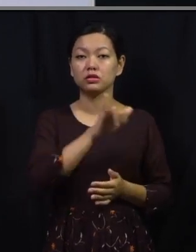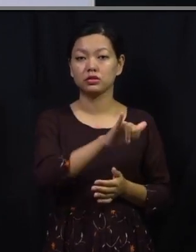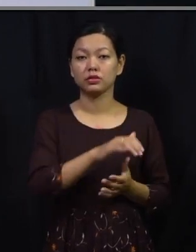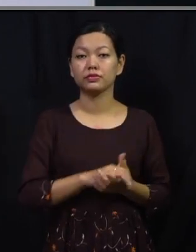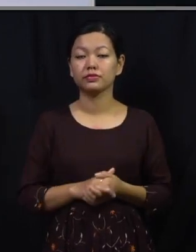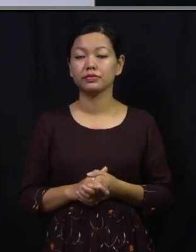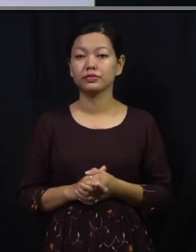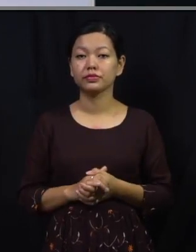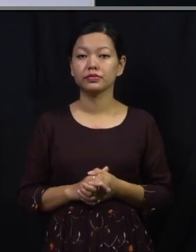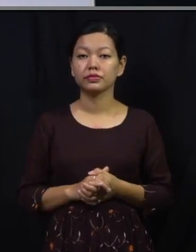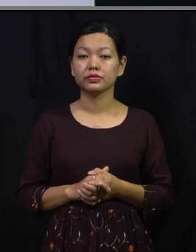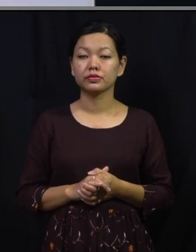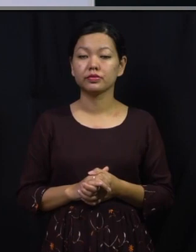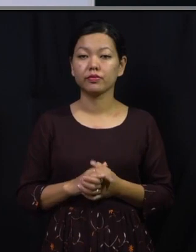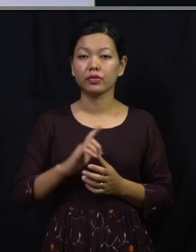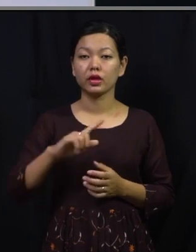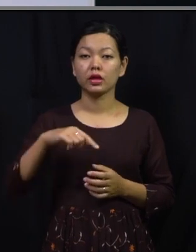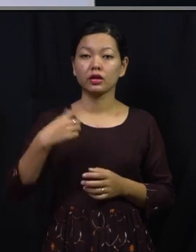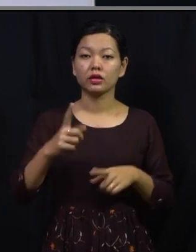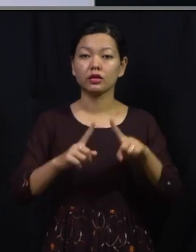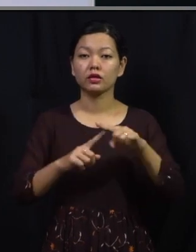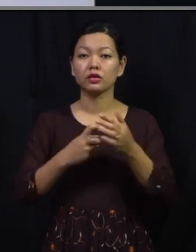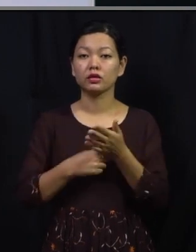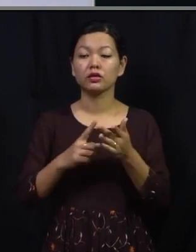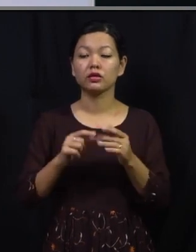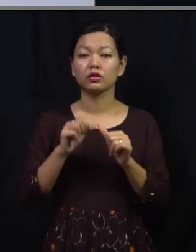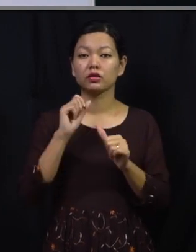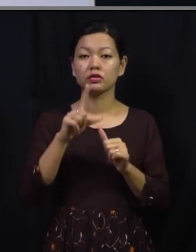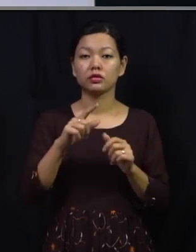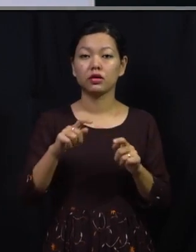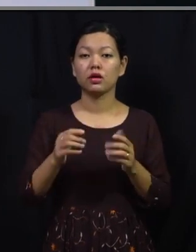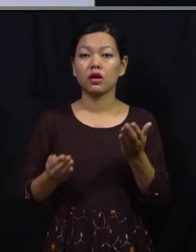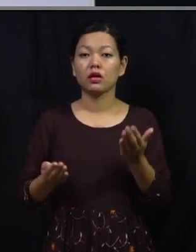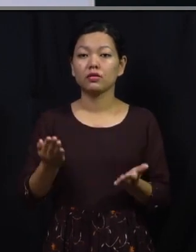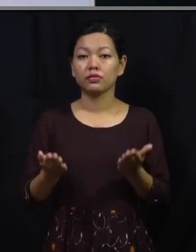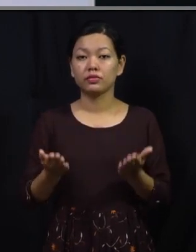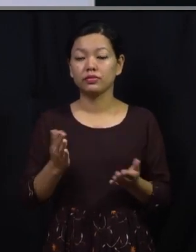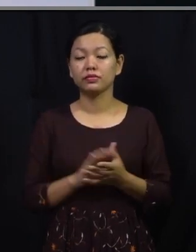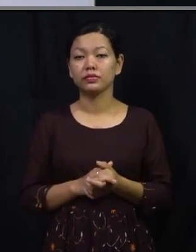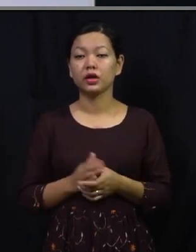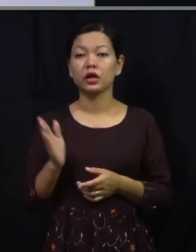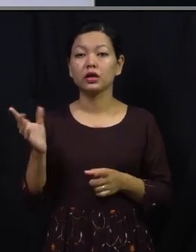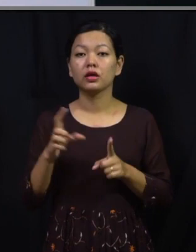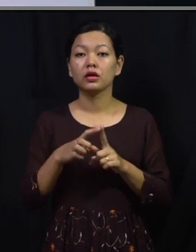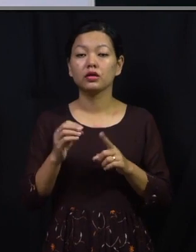The next process is trial balance. In trial balance, what we do is